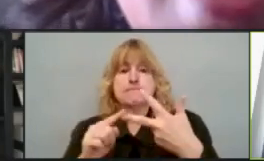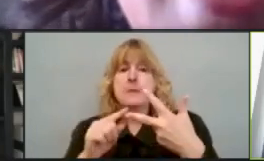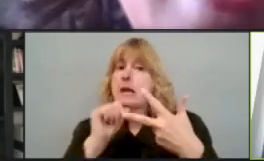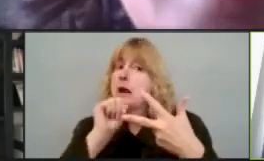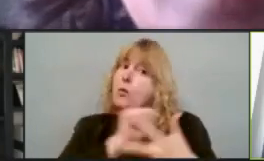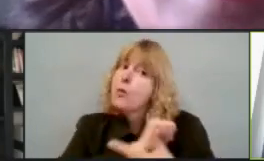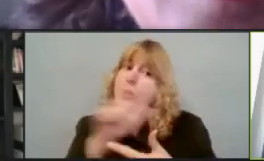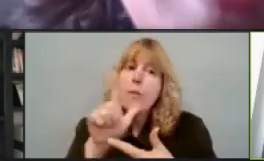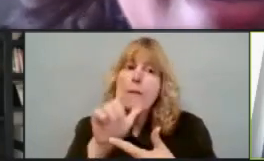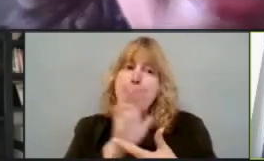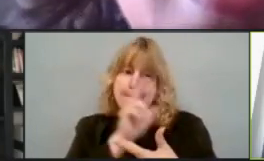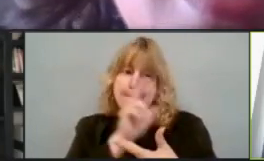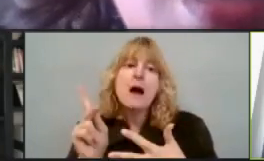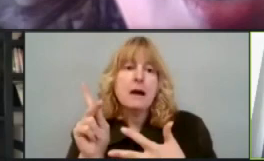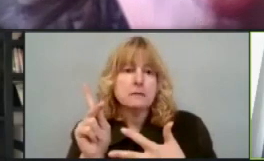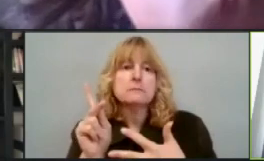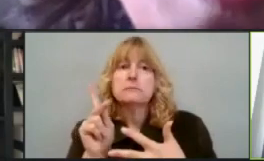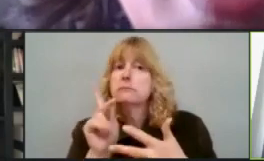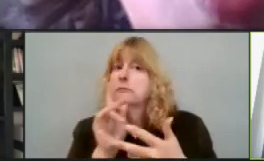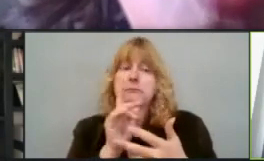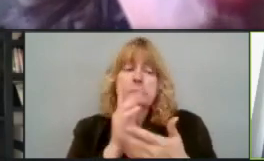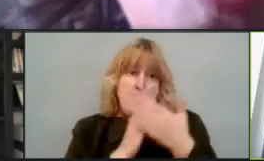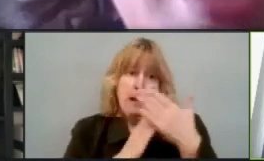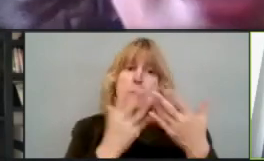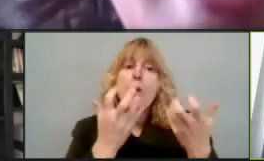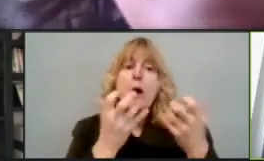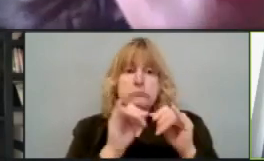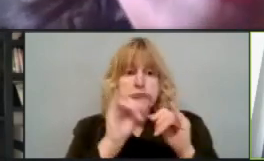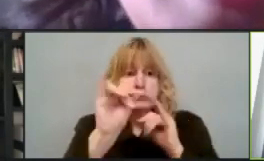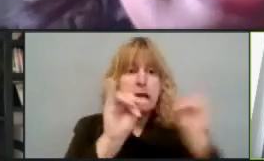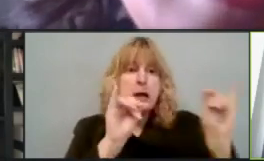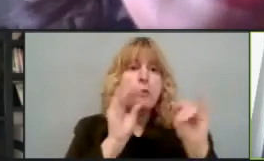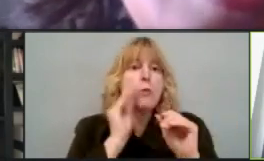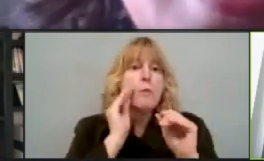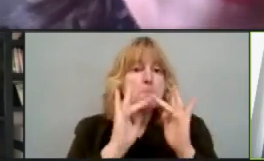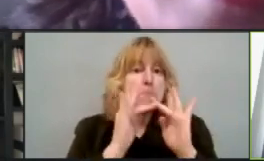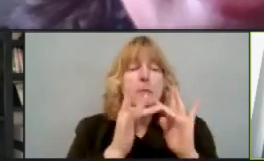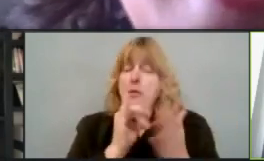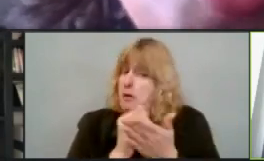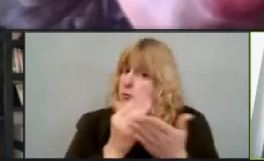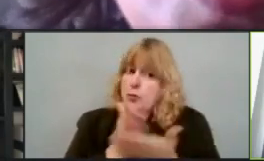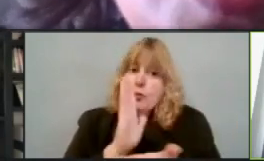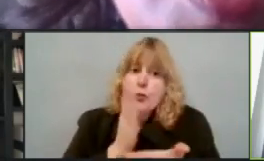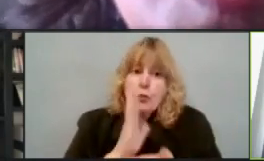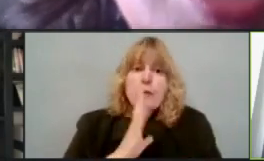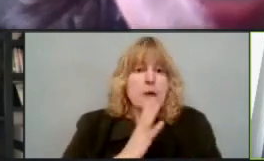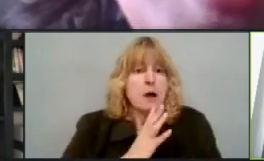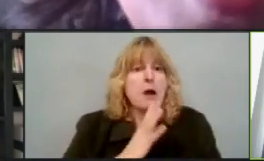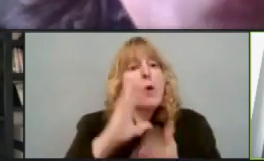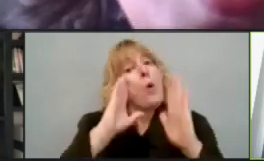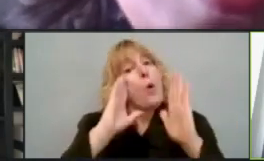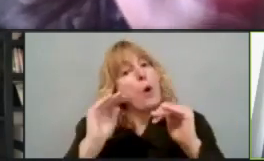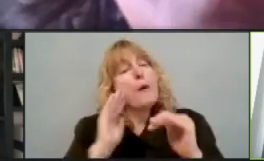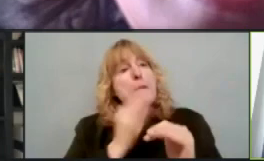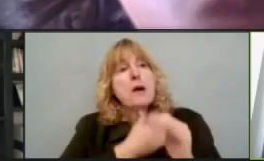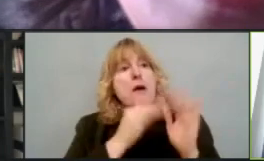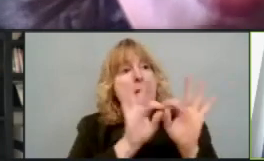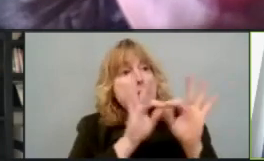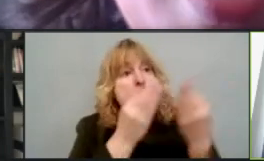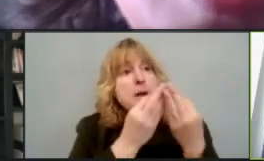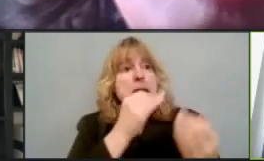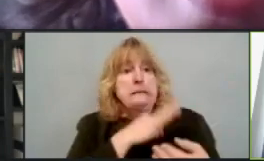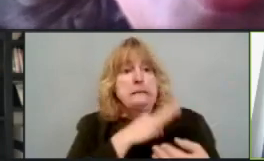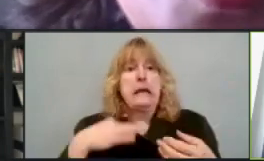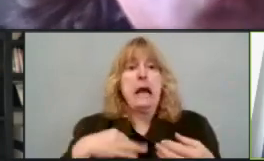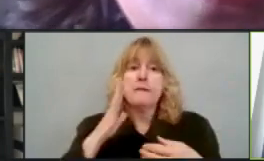back, and that's okay. We hope that our families and our staff choose to return in person because